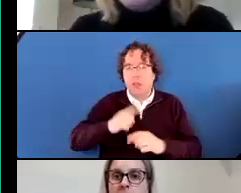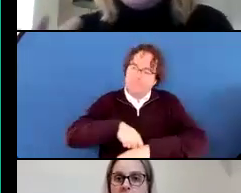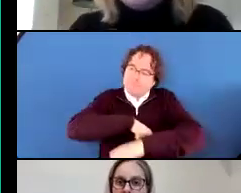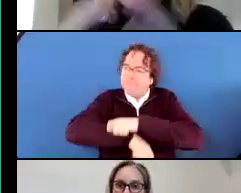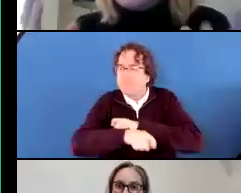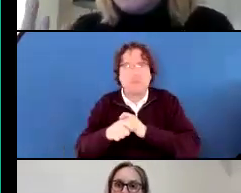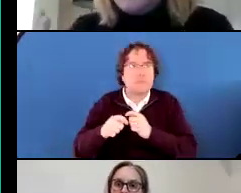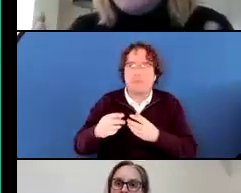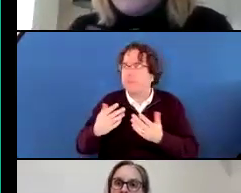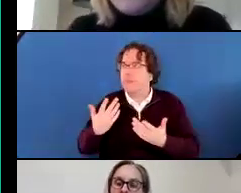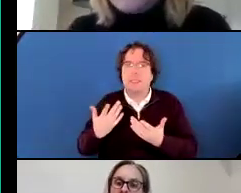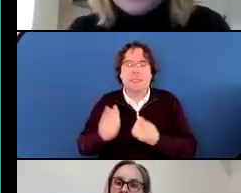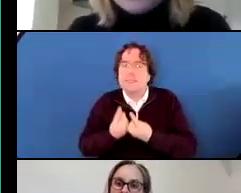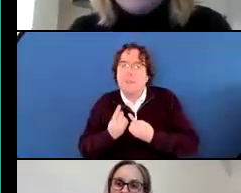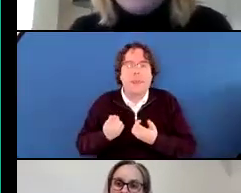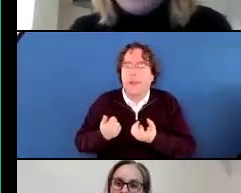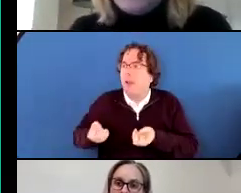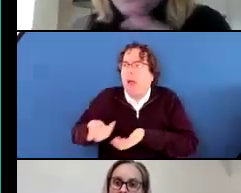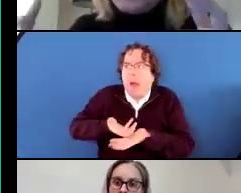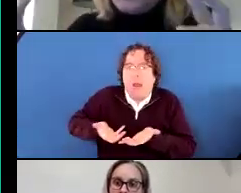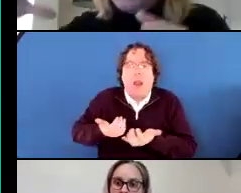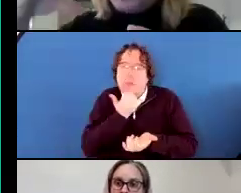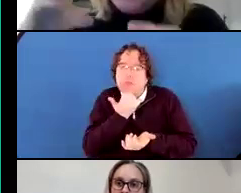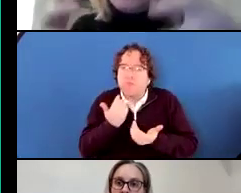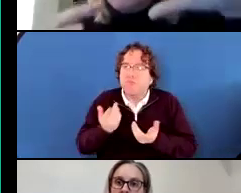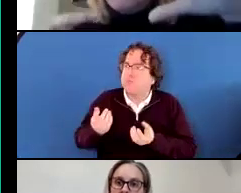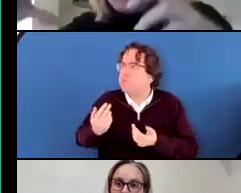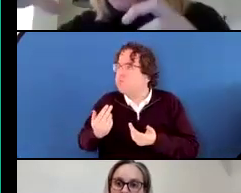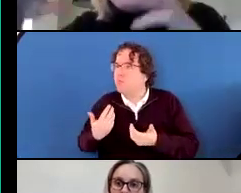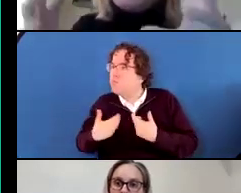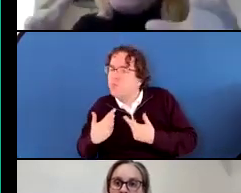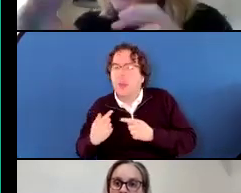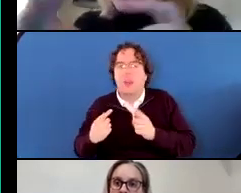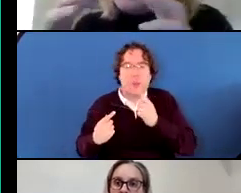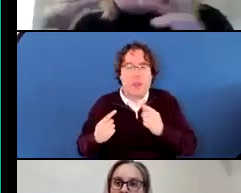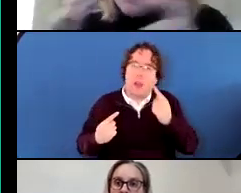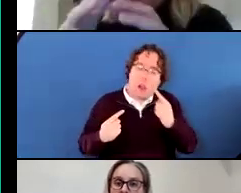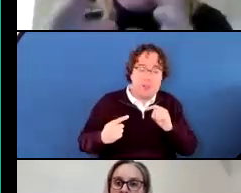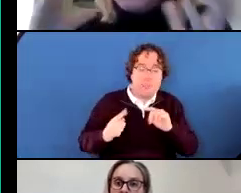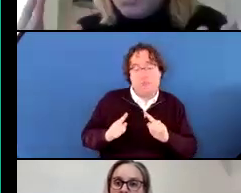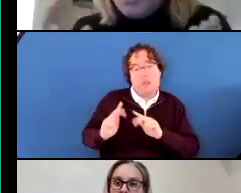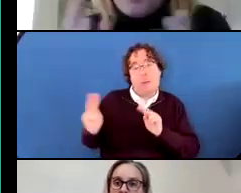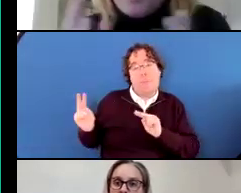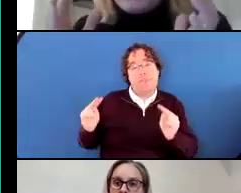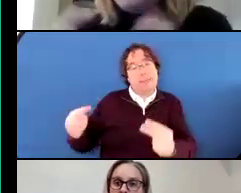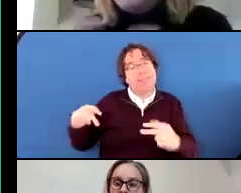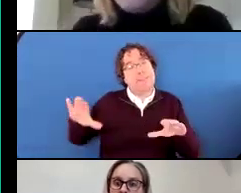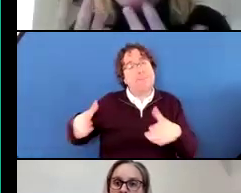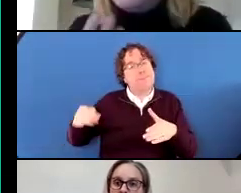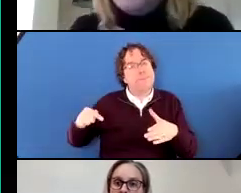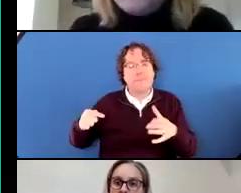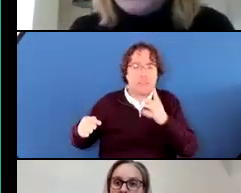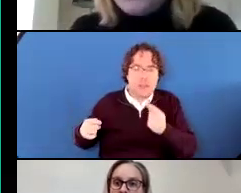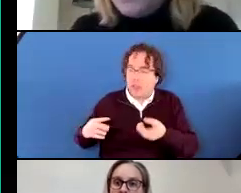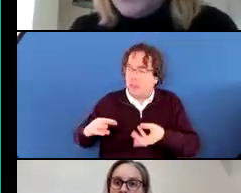topic, something that's live within the sector at the moment, and to come at it from your different respective angles, and you'll prepare